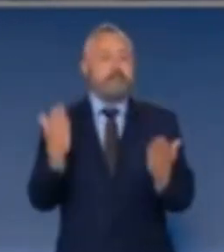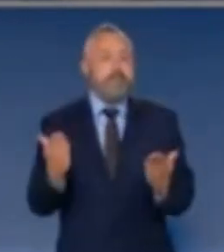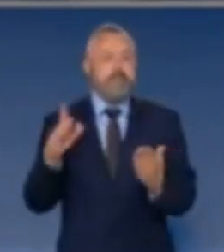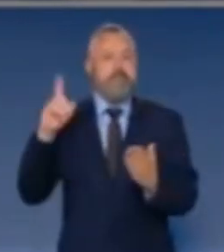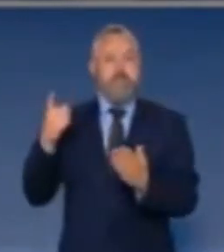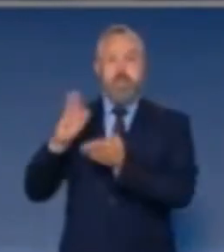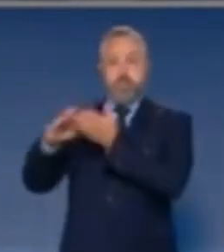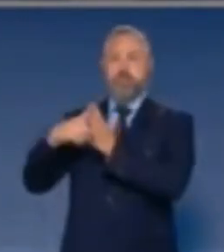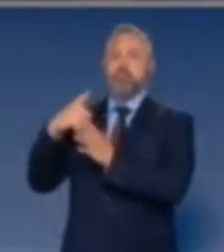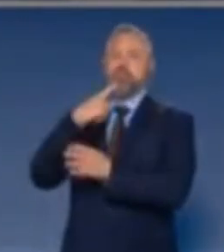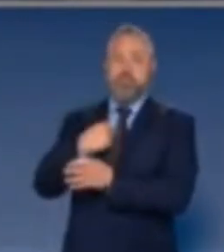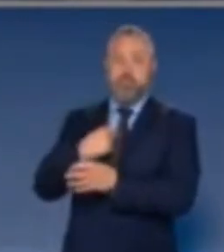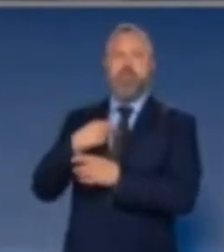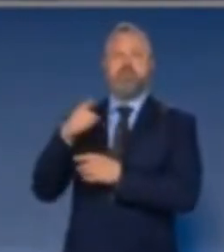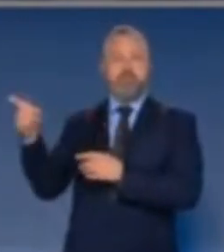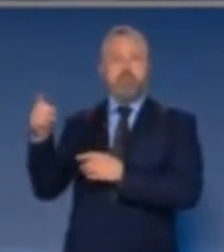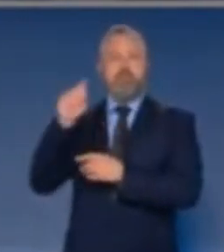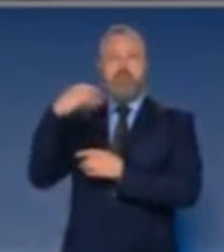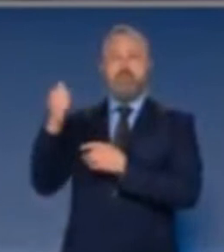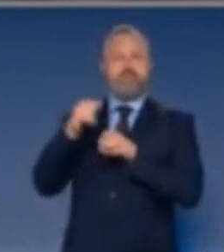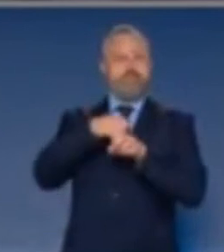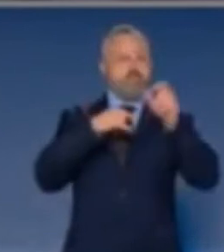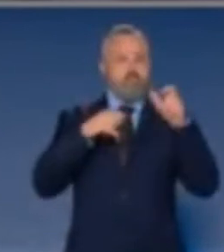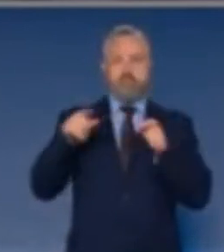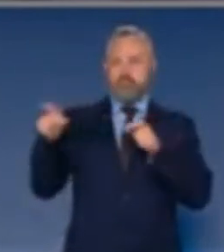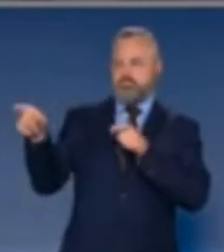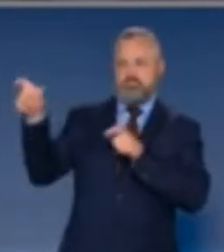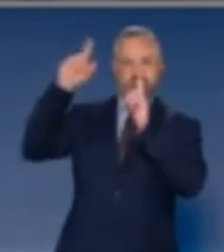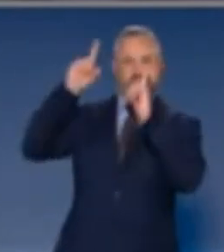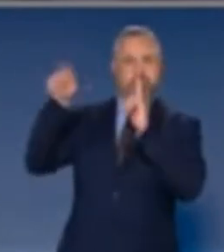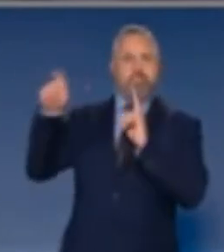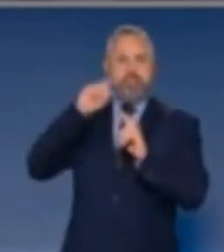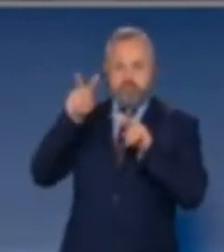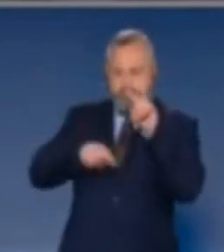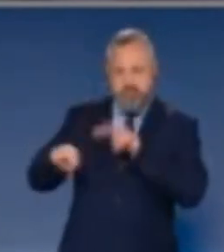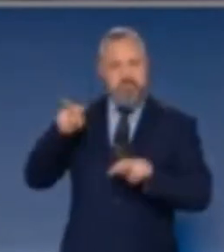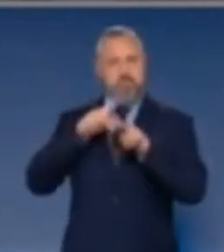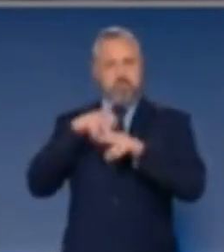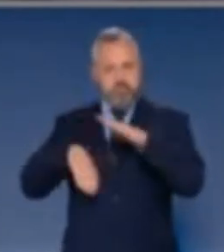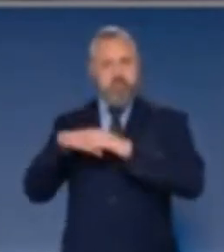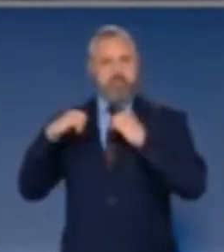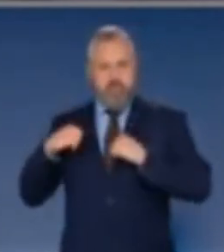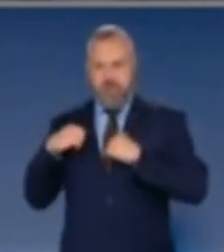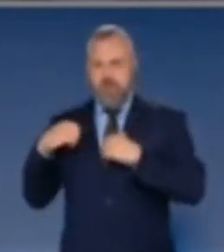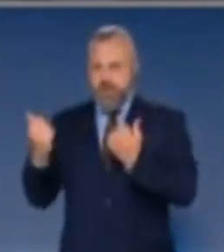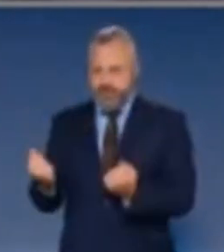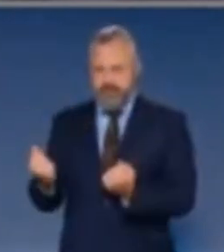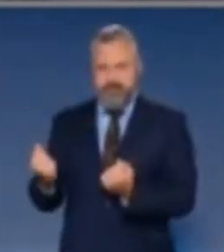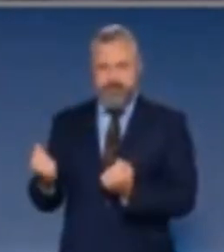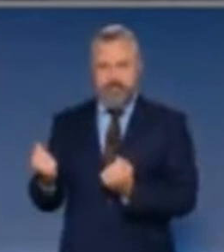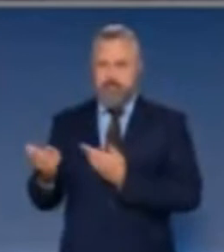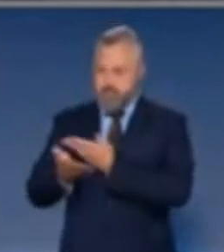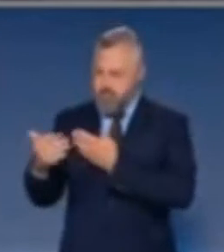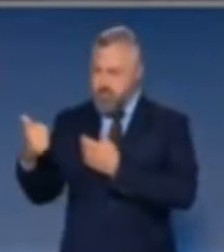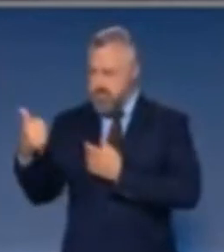the advice in writing that the full training had been completed, and in discussions they also indicated that they